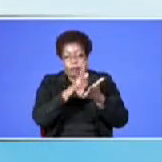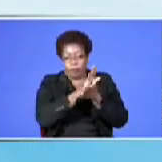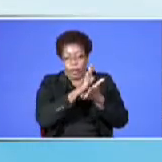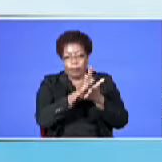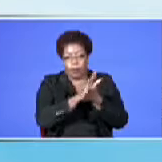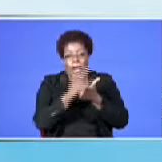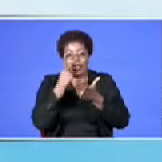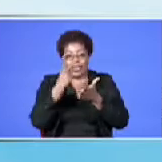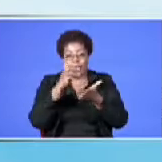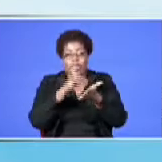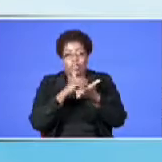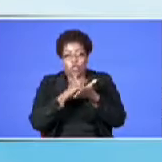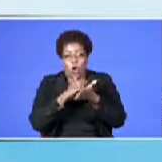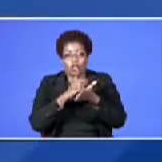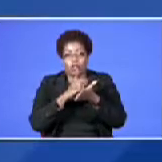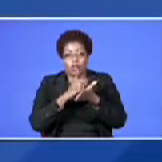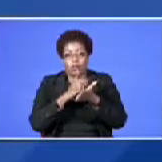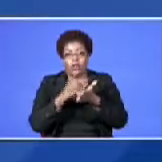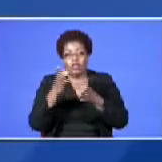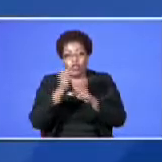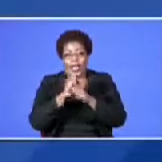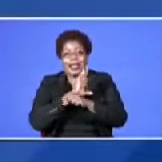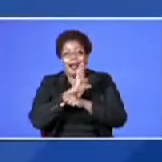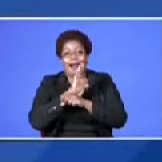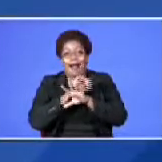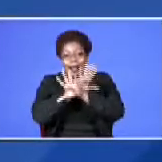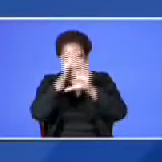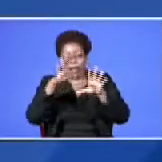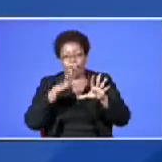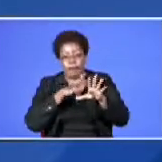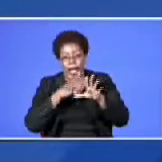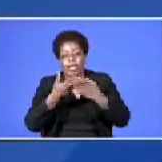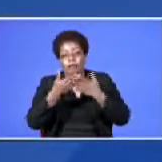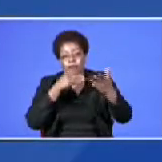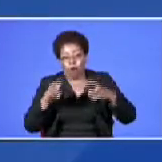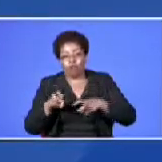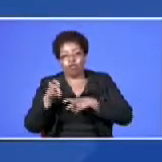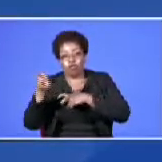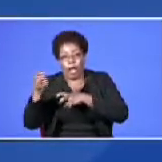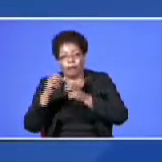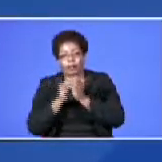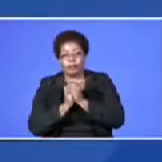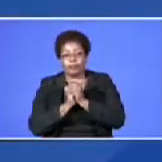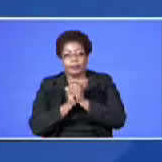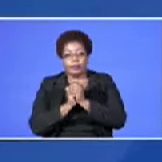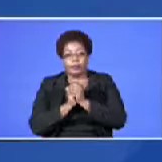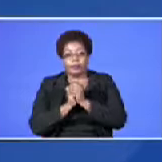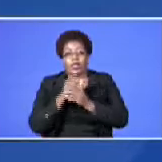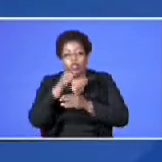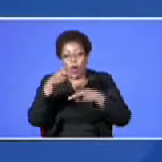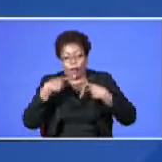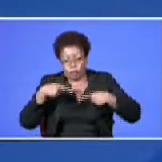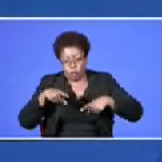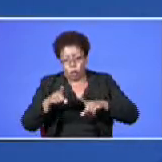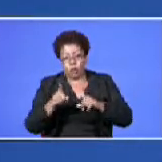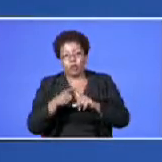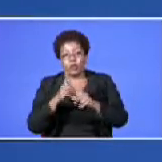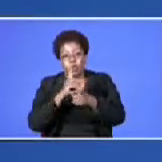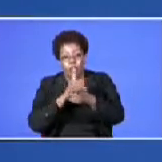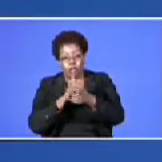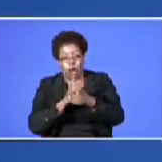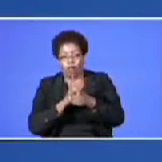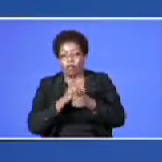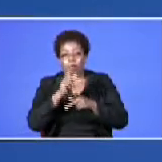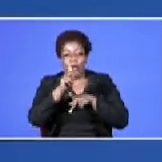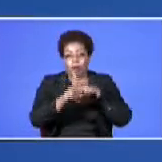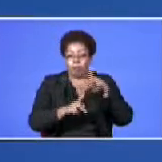a physician to get clearance to travel. Then they will be referred to a healthcare provider, either in the public sector or private